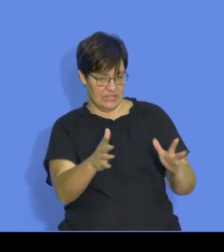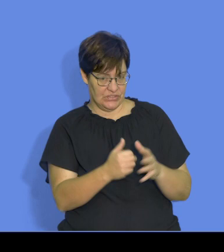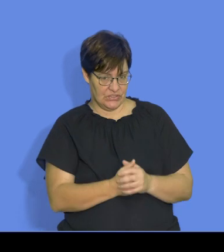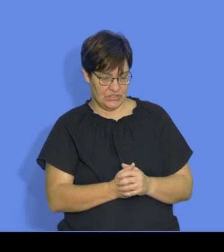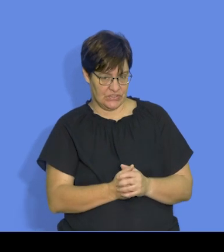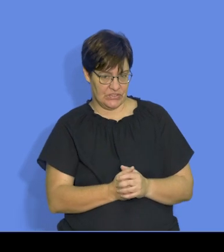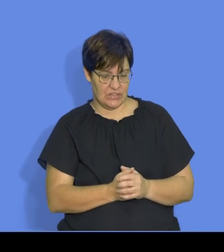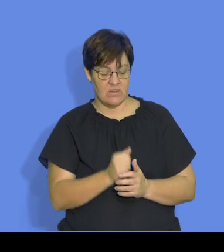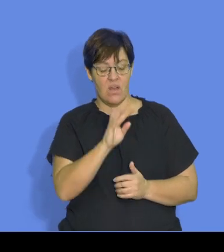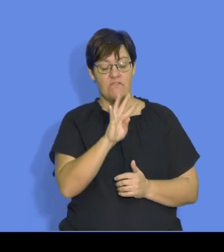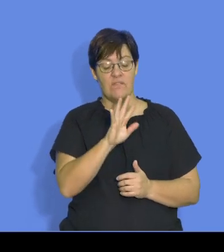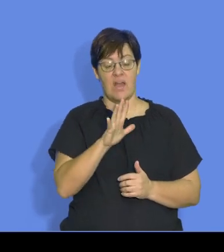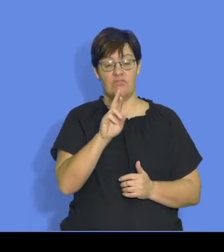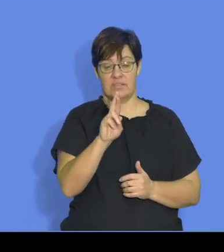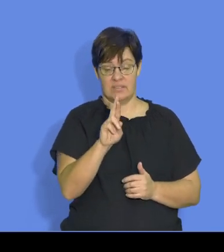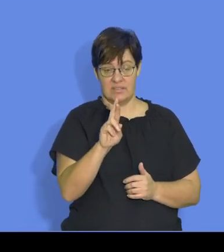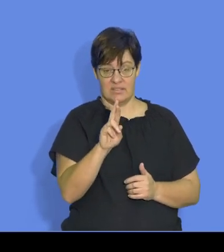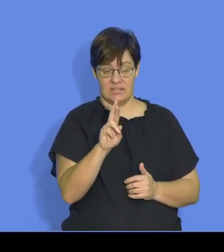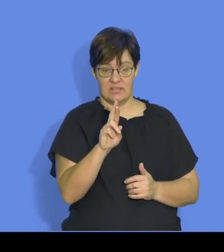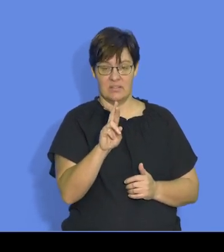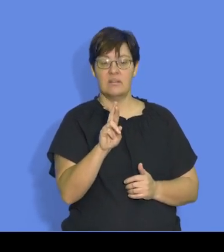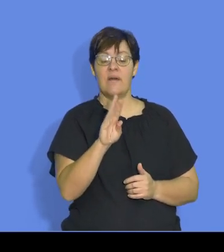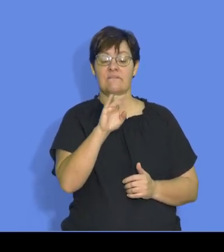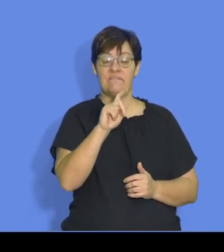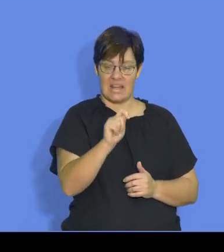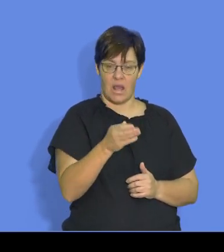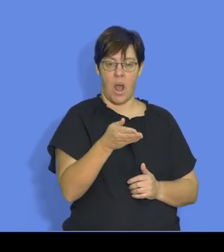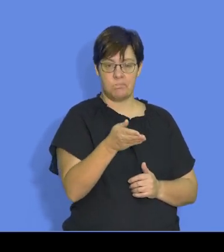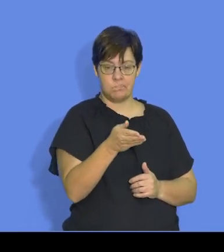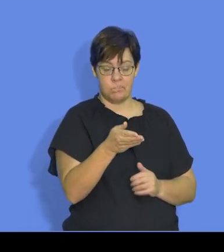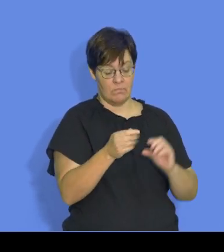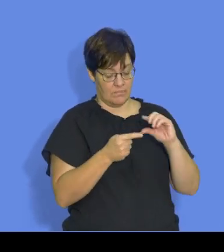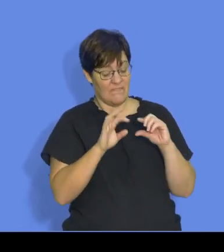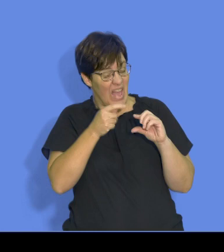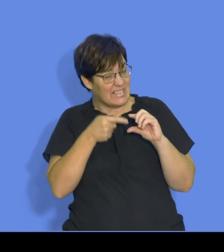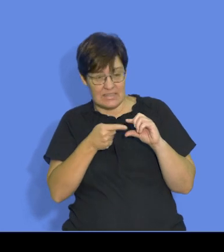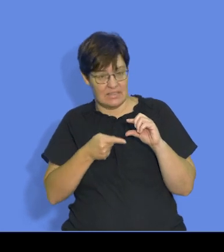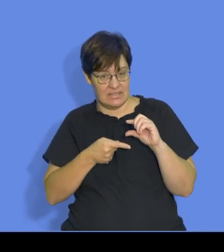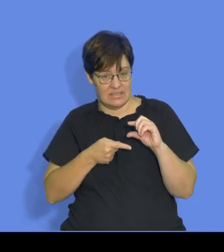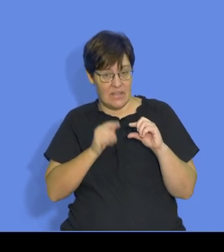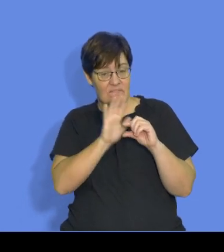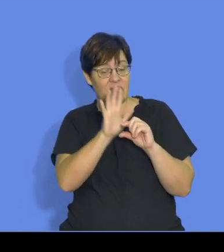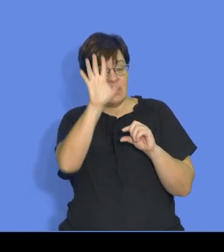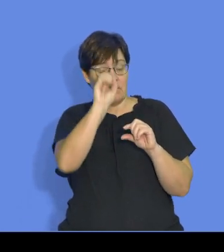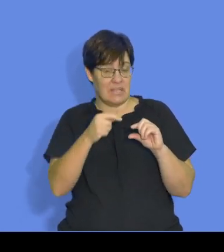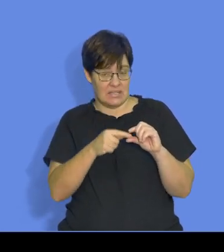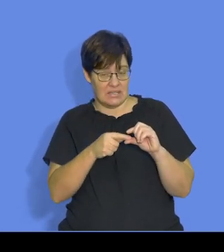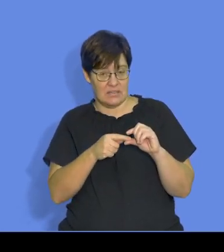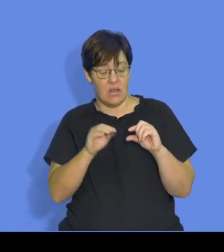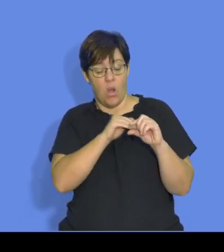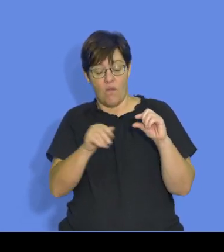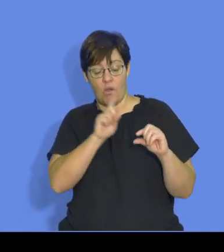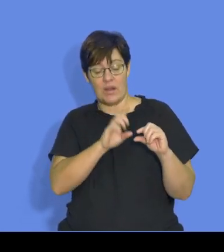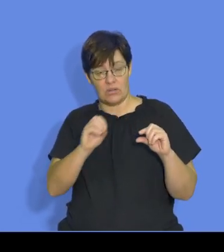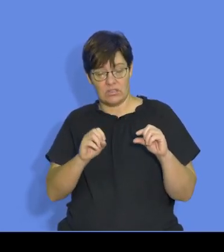the 45 Rand was the VAT amount. Okay? So that was your 15%. Over 100 divided